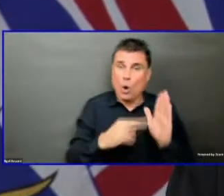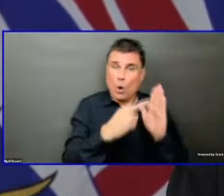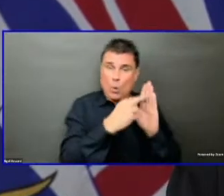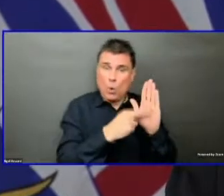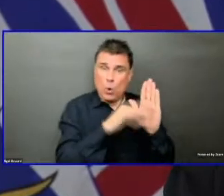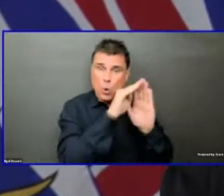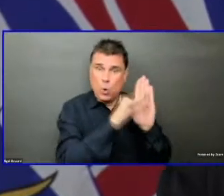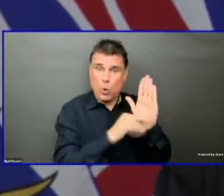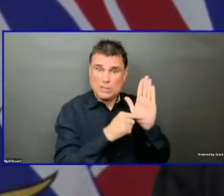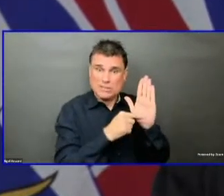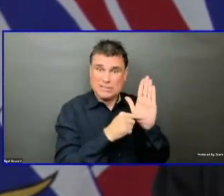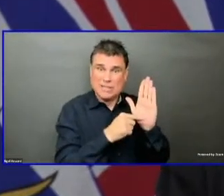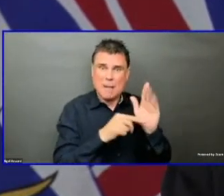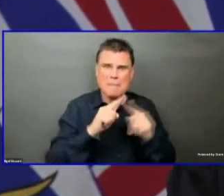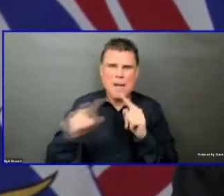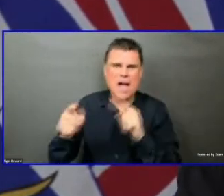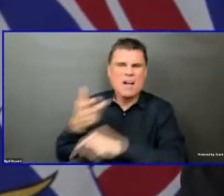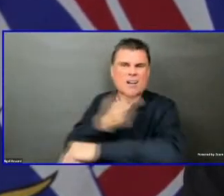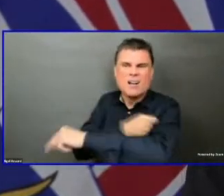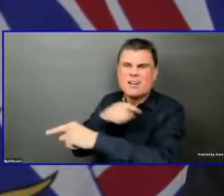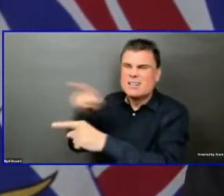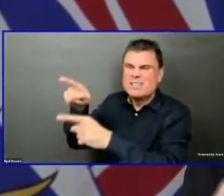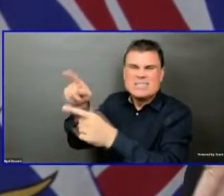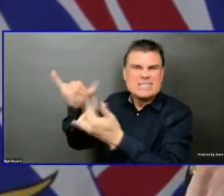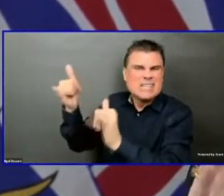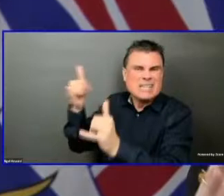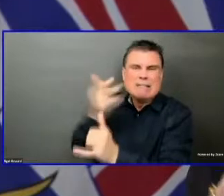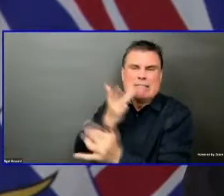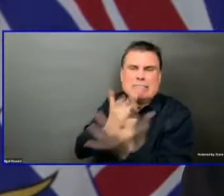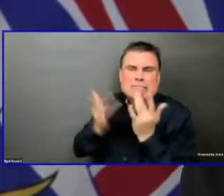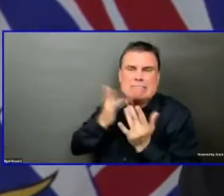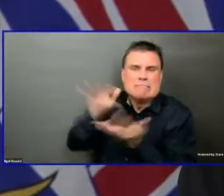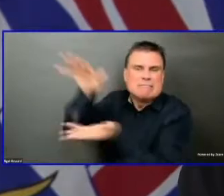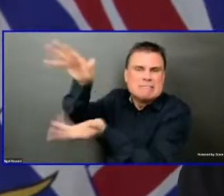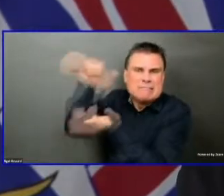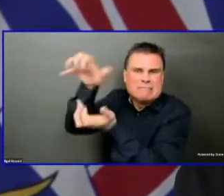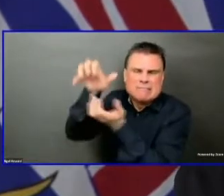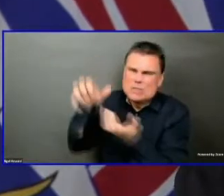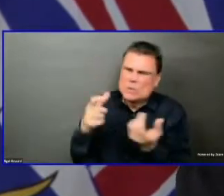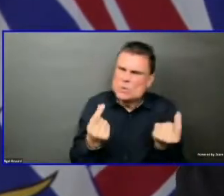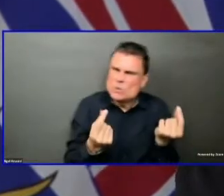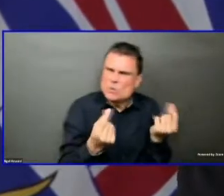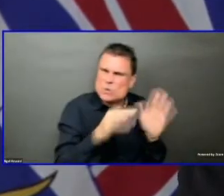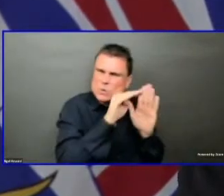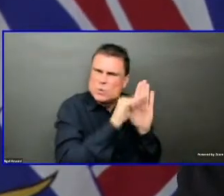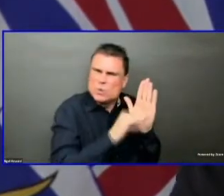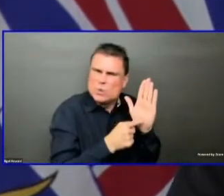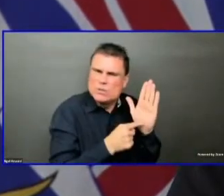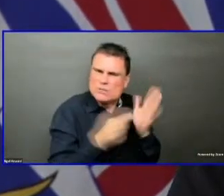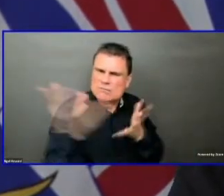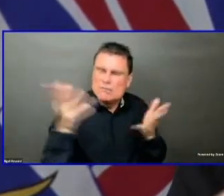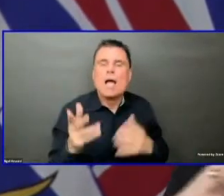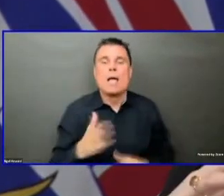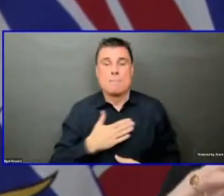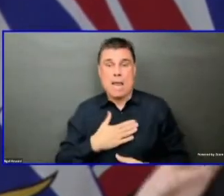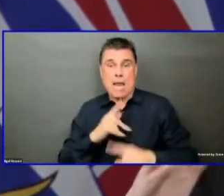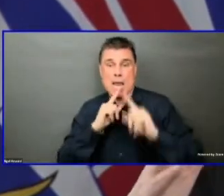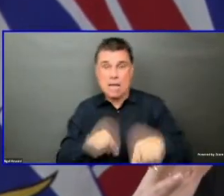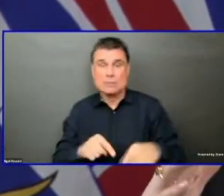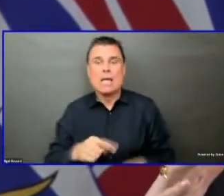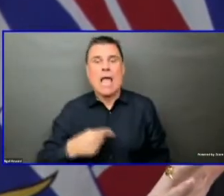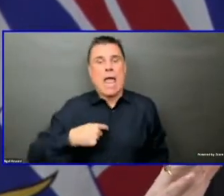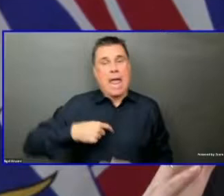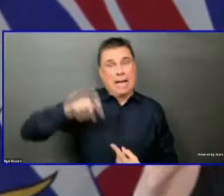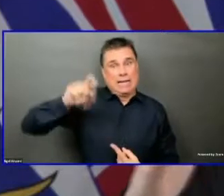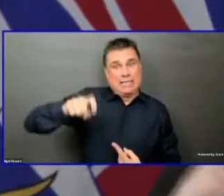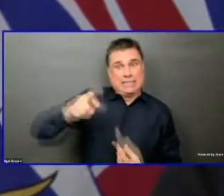I need to see more confidence that the actual vaccines are coming. Our strategy, was rolling out